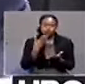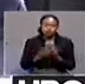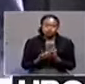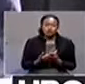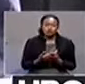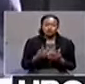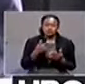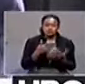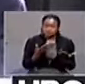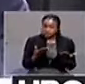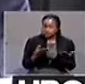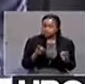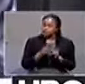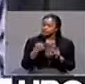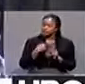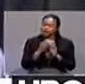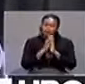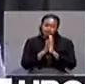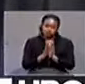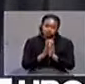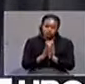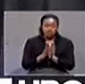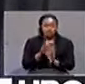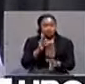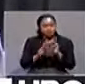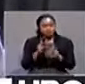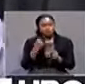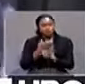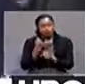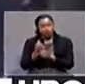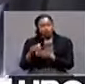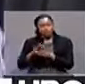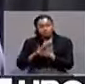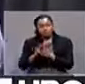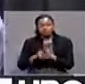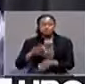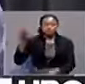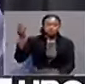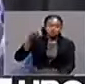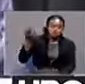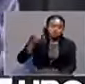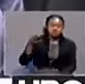I pray that those who are in that business of being preachers,